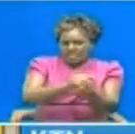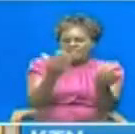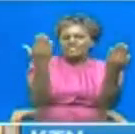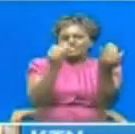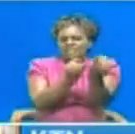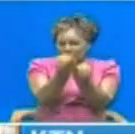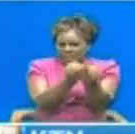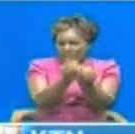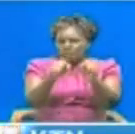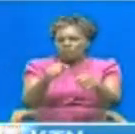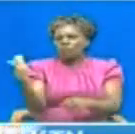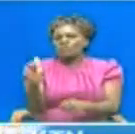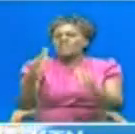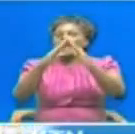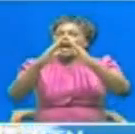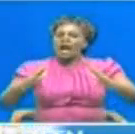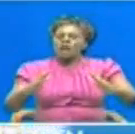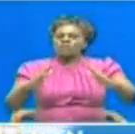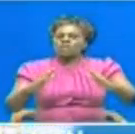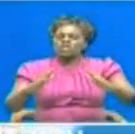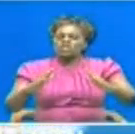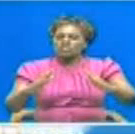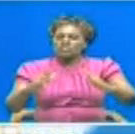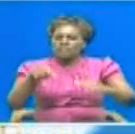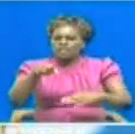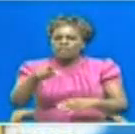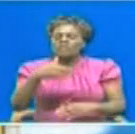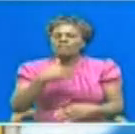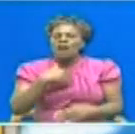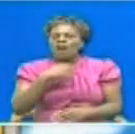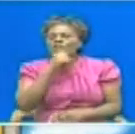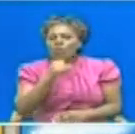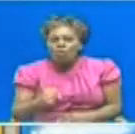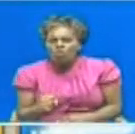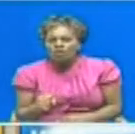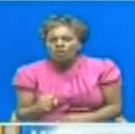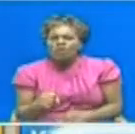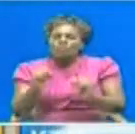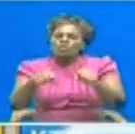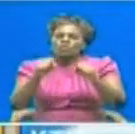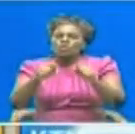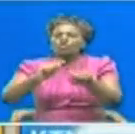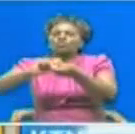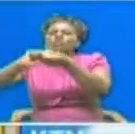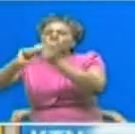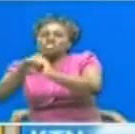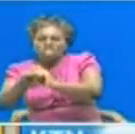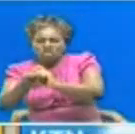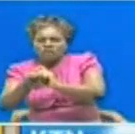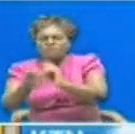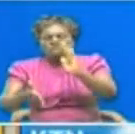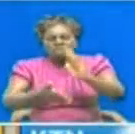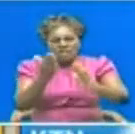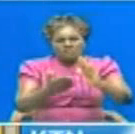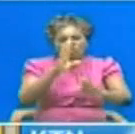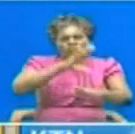the media stations that had canvassed the matter in court would have been in a position to procure all